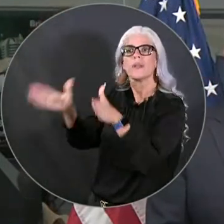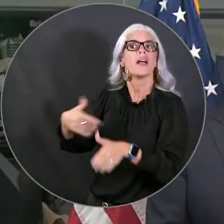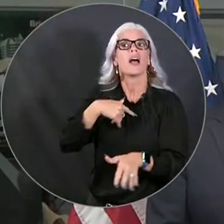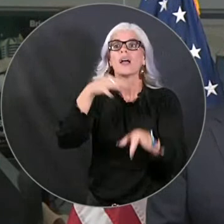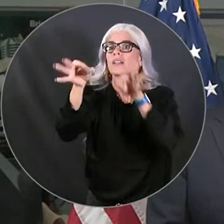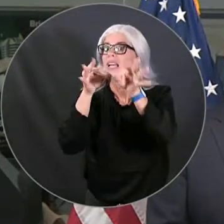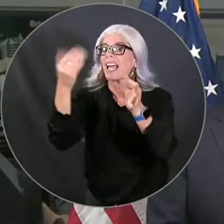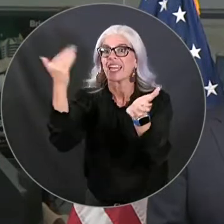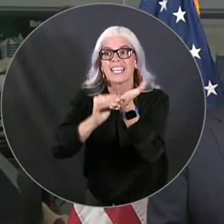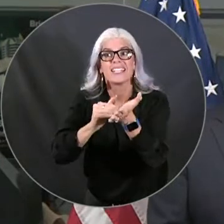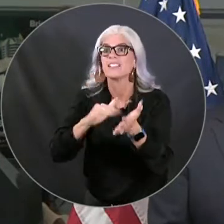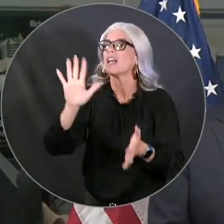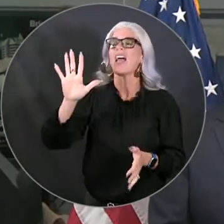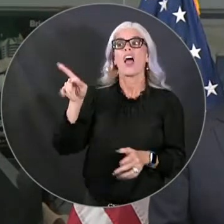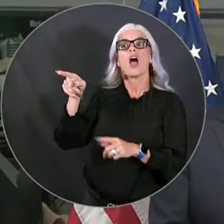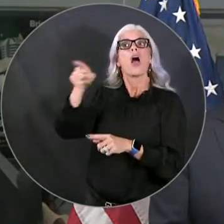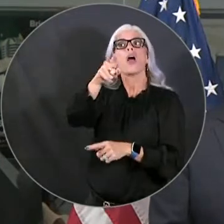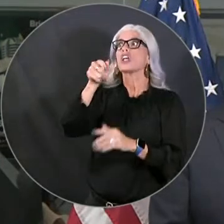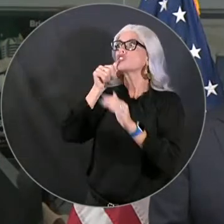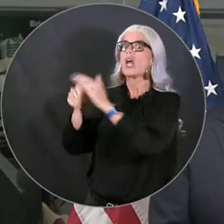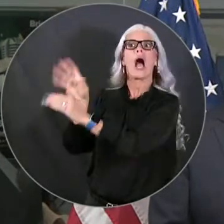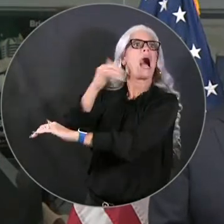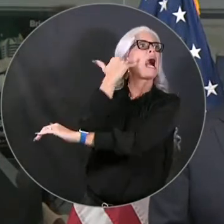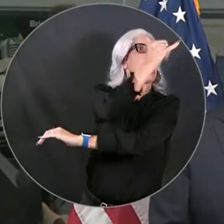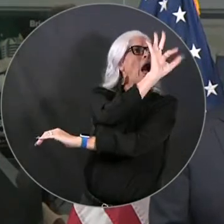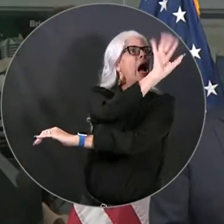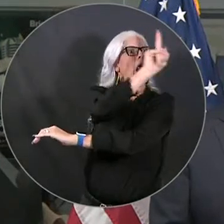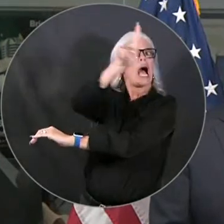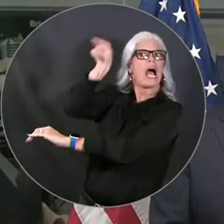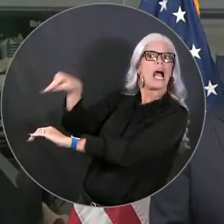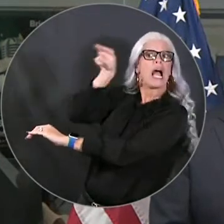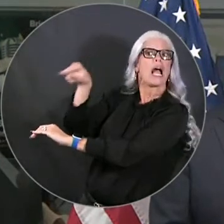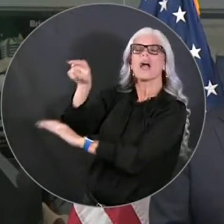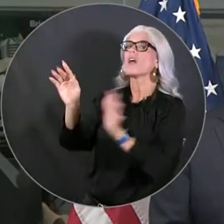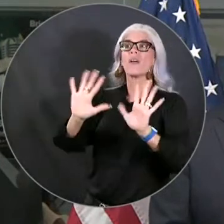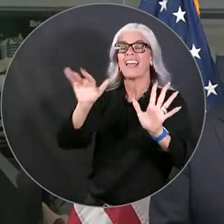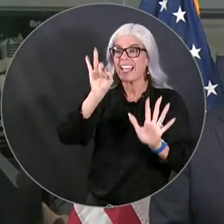emergency situation, you need to call 911 in your local area.